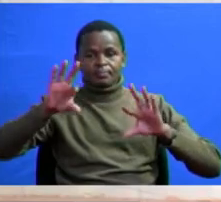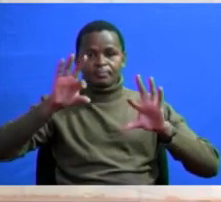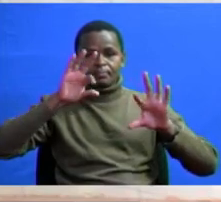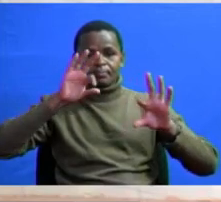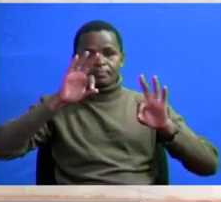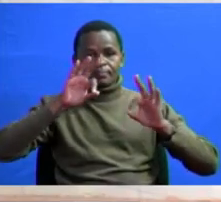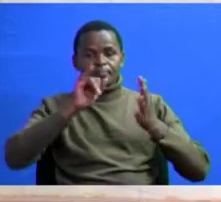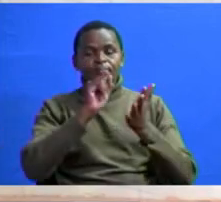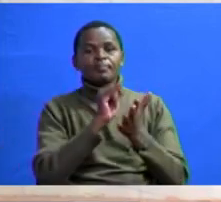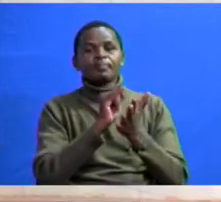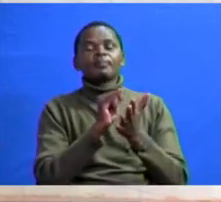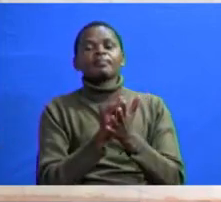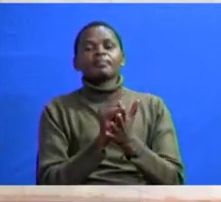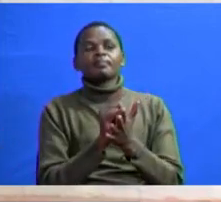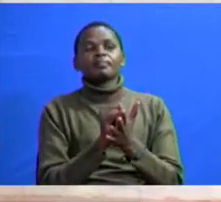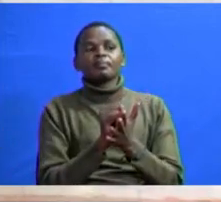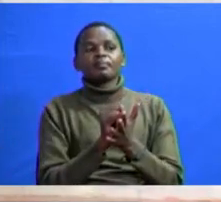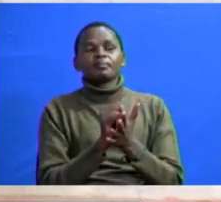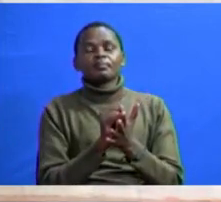that particular